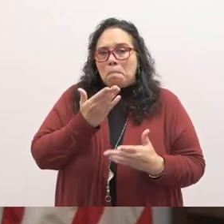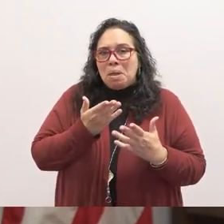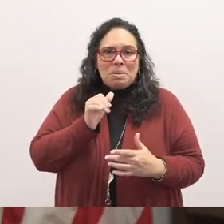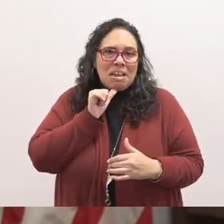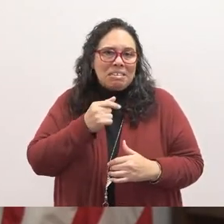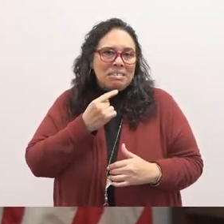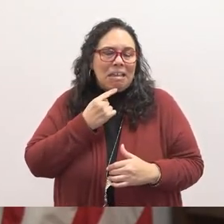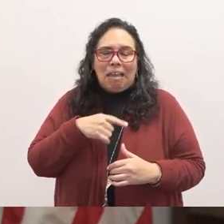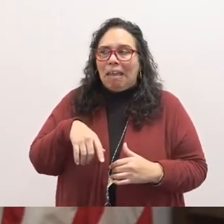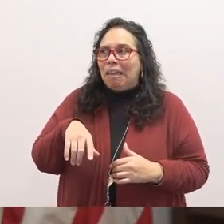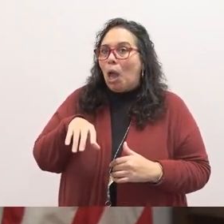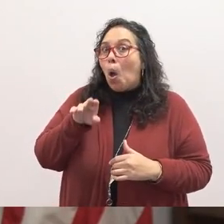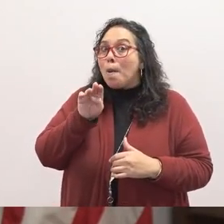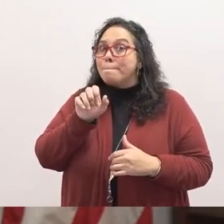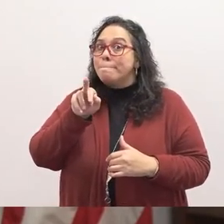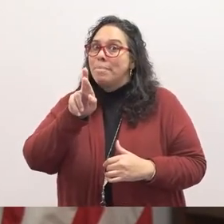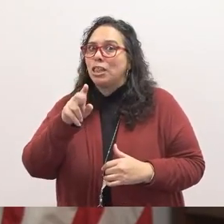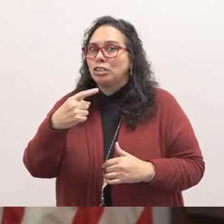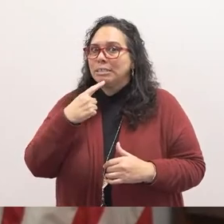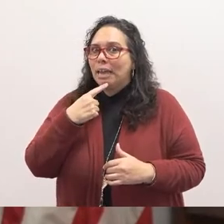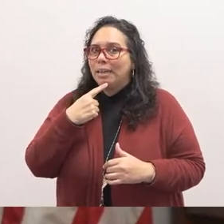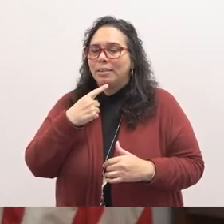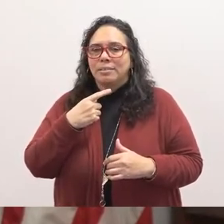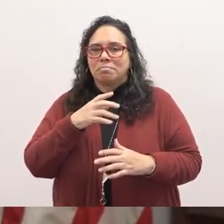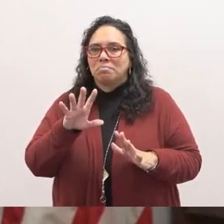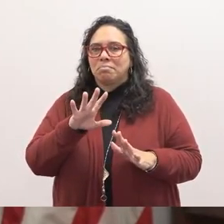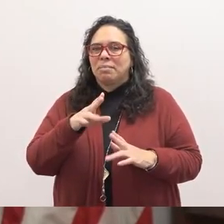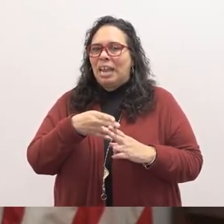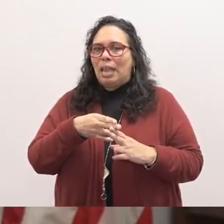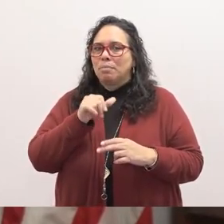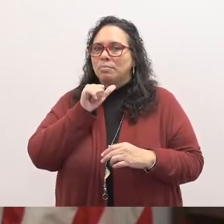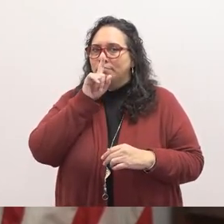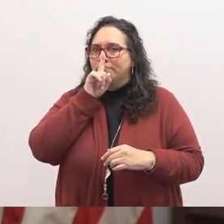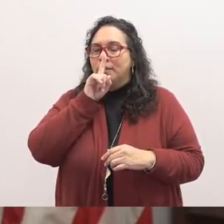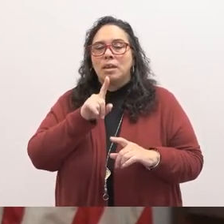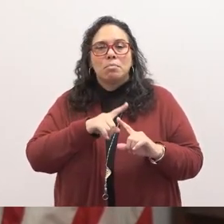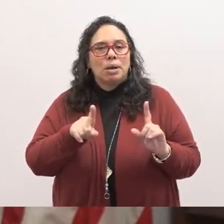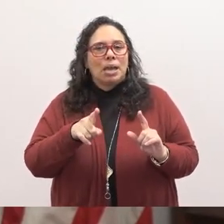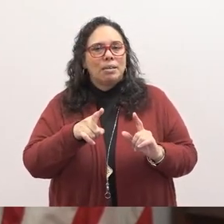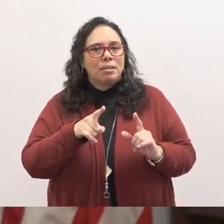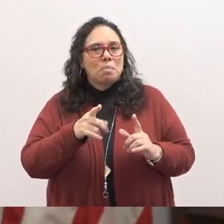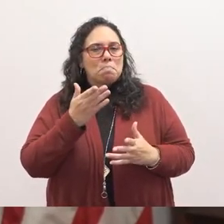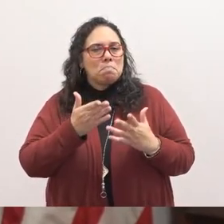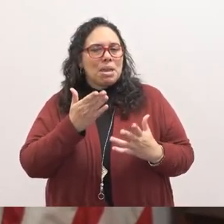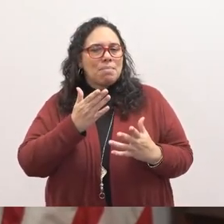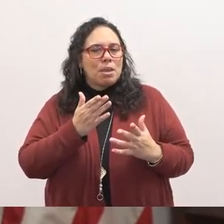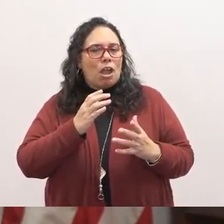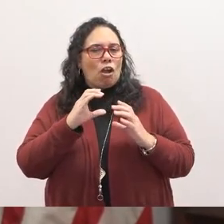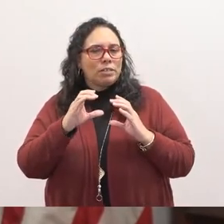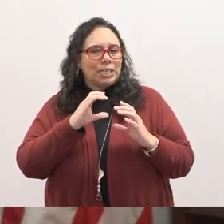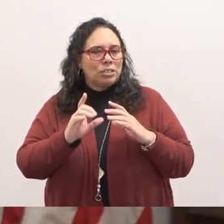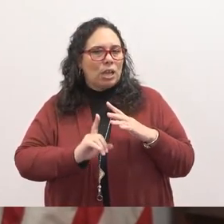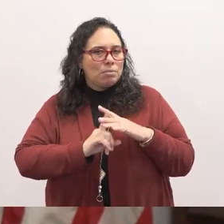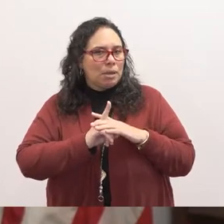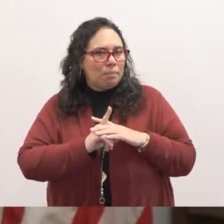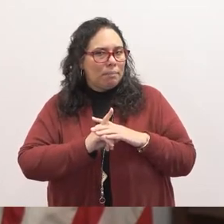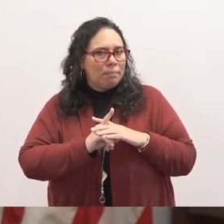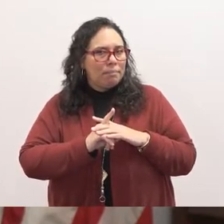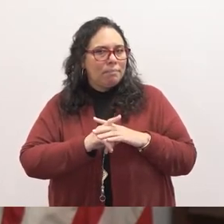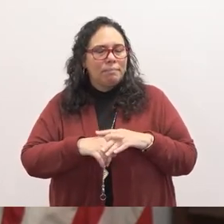things that took place in that conversation to gauge where I'm at. Yes. And daisy chaining, Wayne, is what we're talking